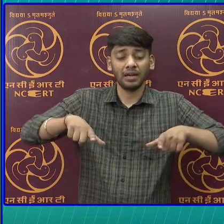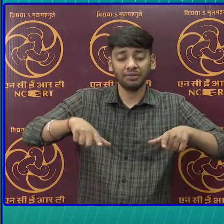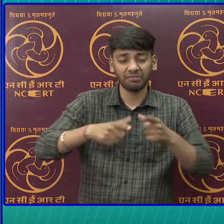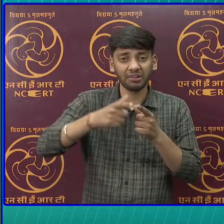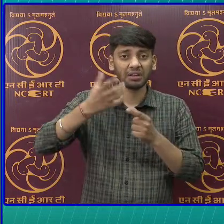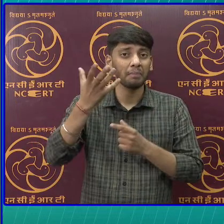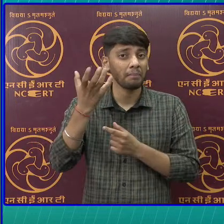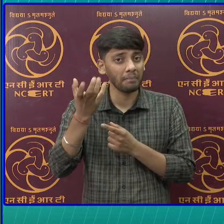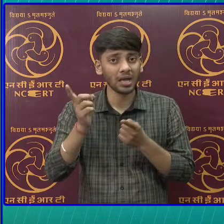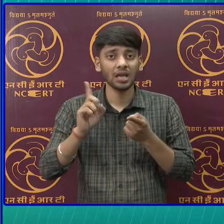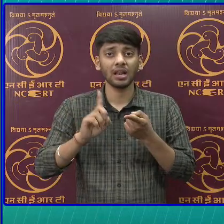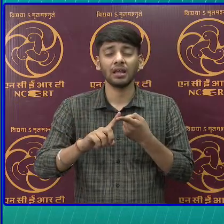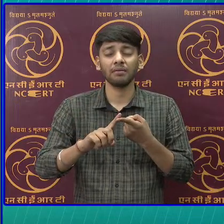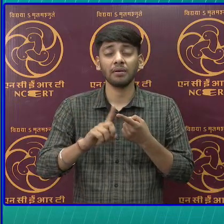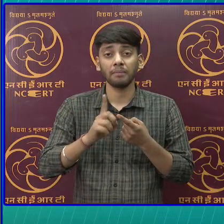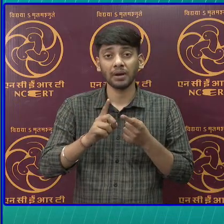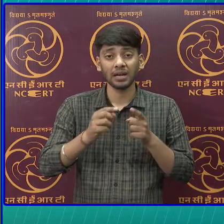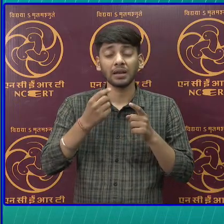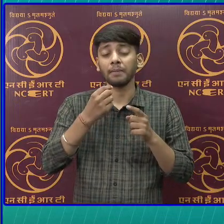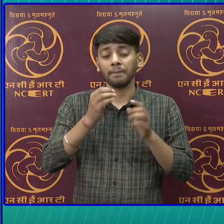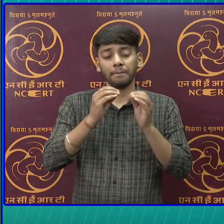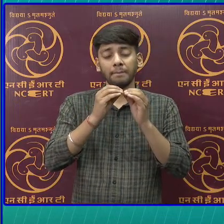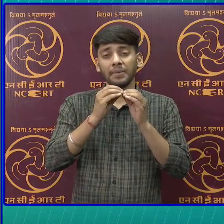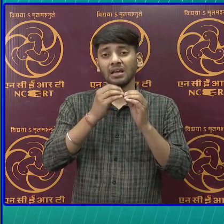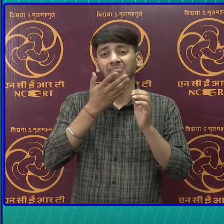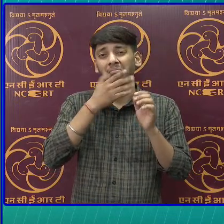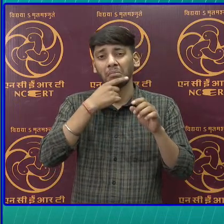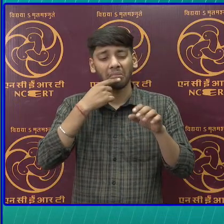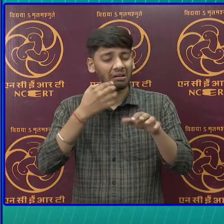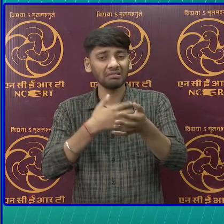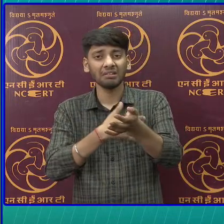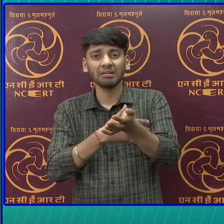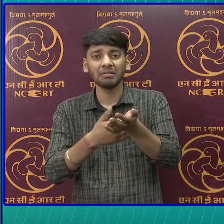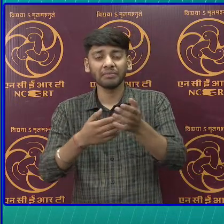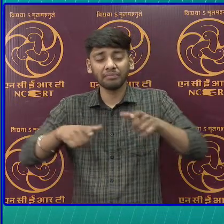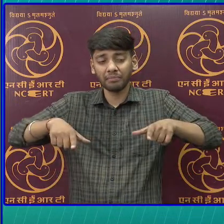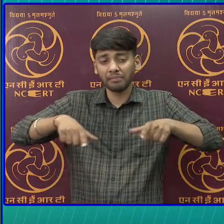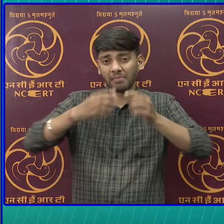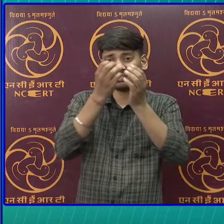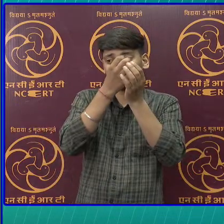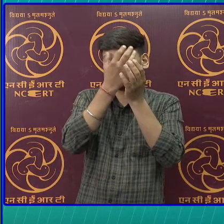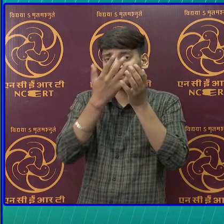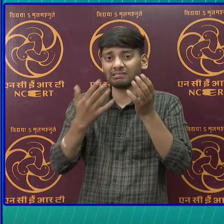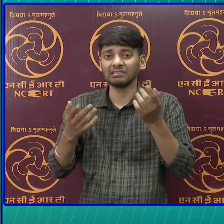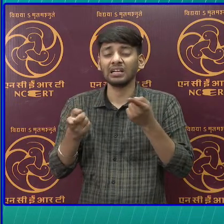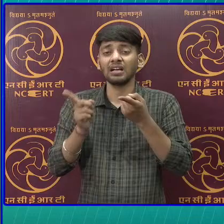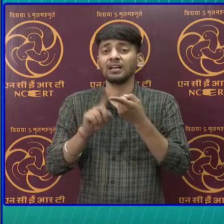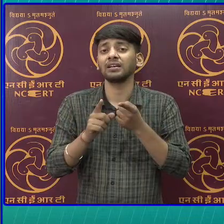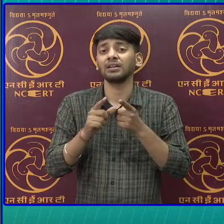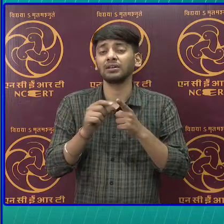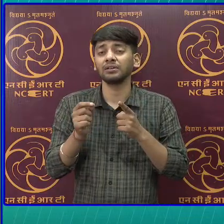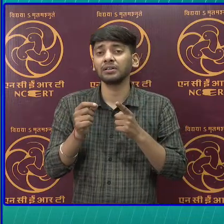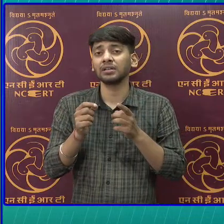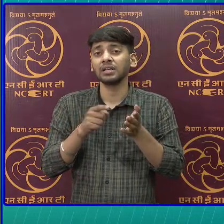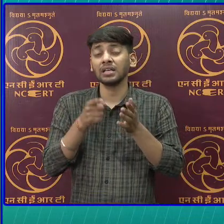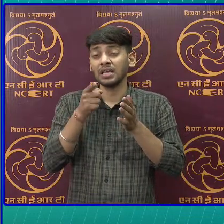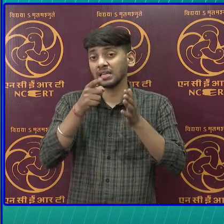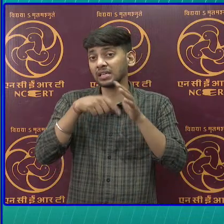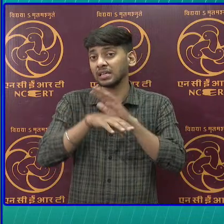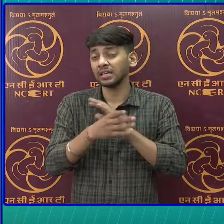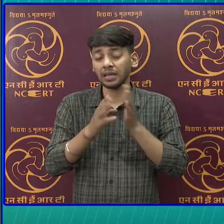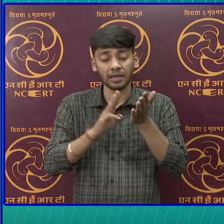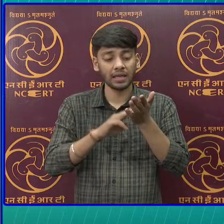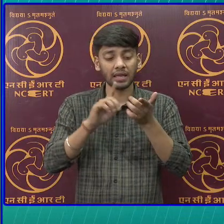that tree. The bleeding bark will heal. Bleeding bark, here poet uses metaphor that